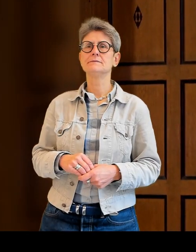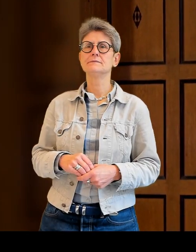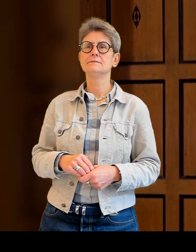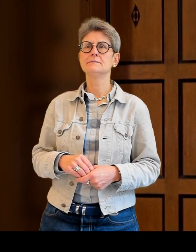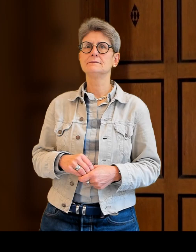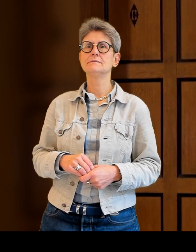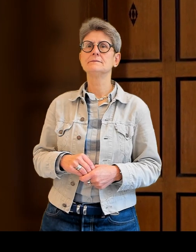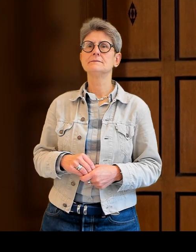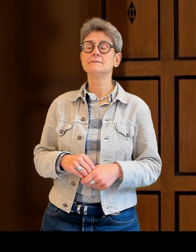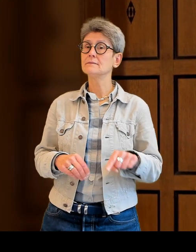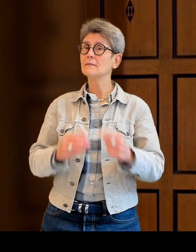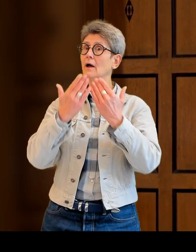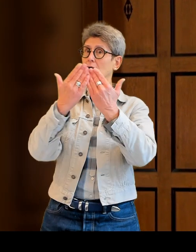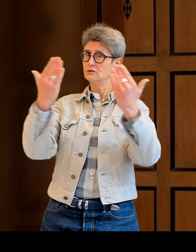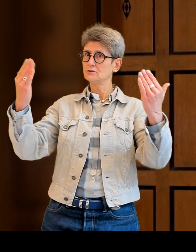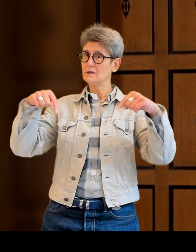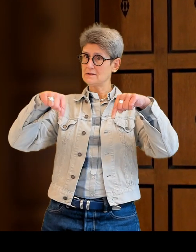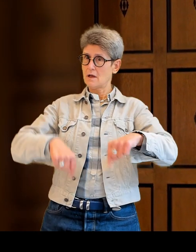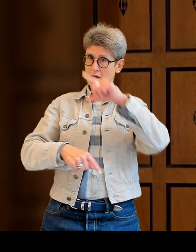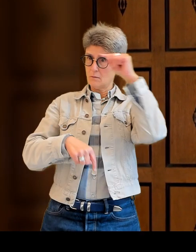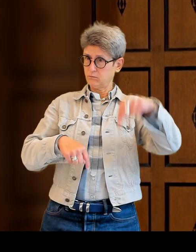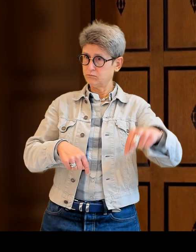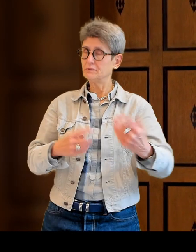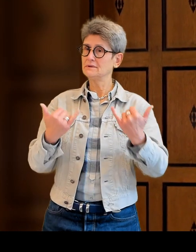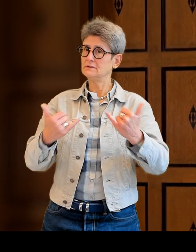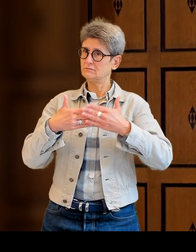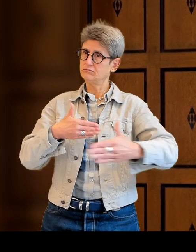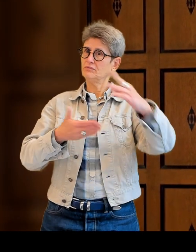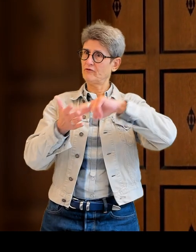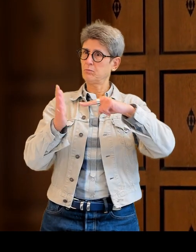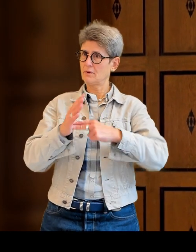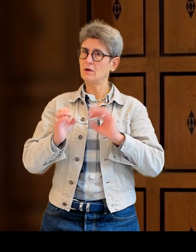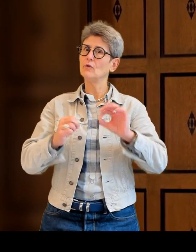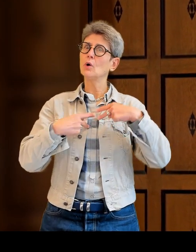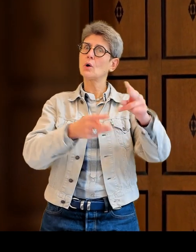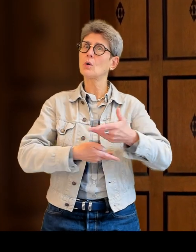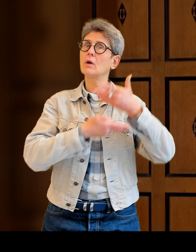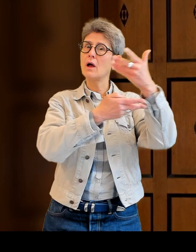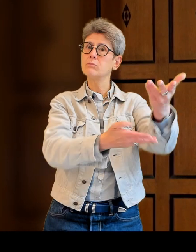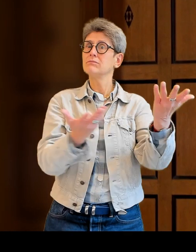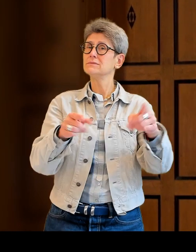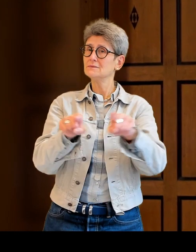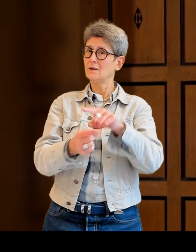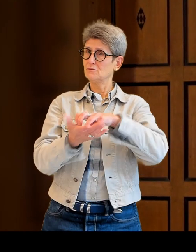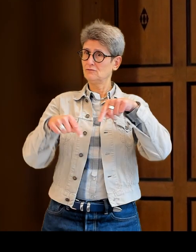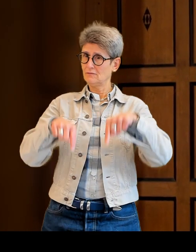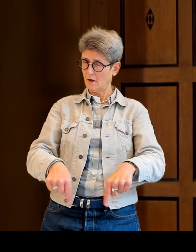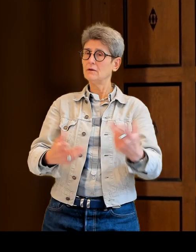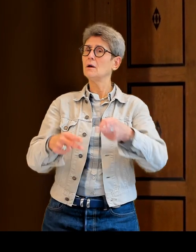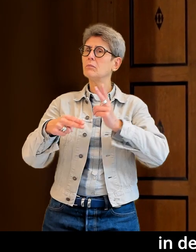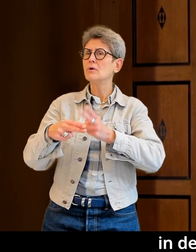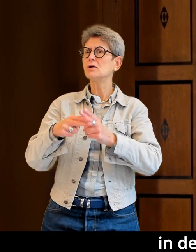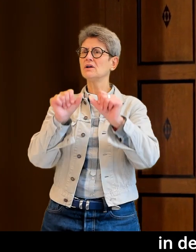The event in preparation of return is taking place in Hamburg, the same city from